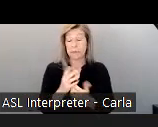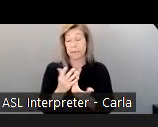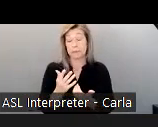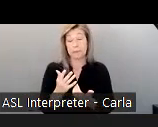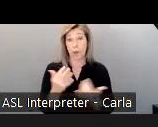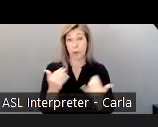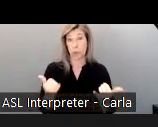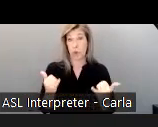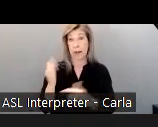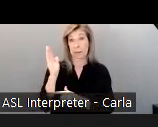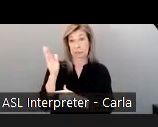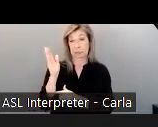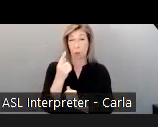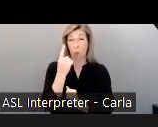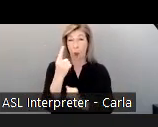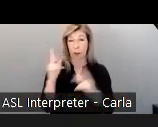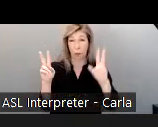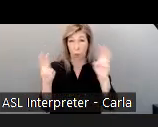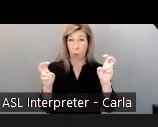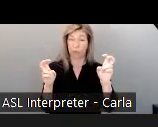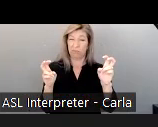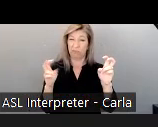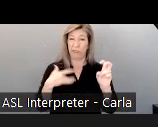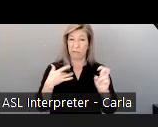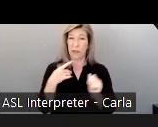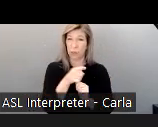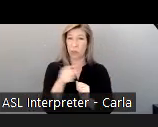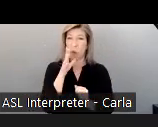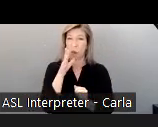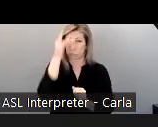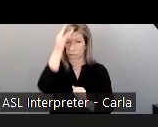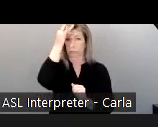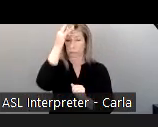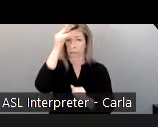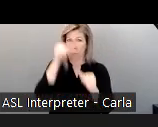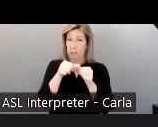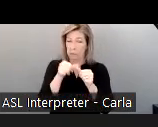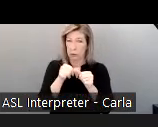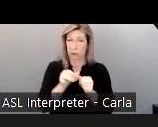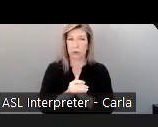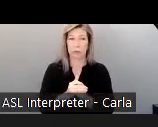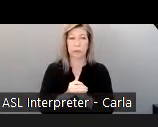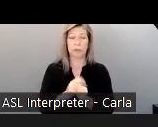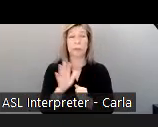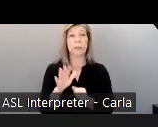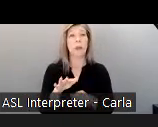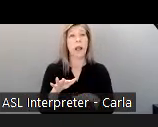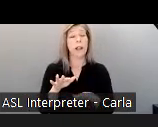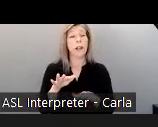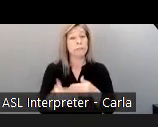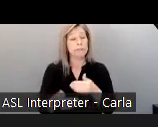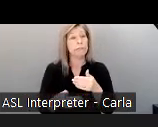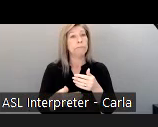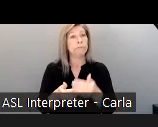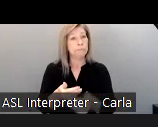today, it is this one. The slower you go, the faster you get there. So just